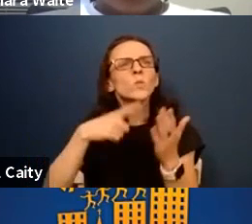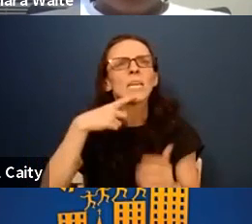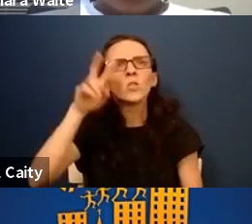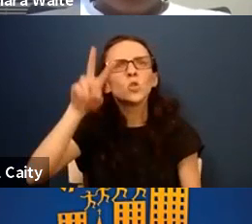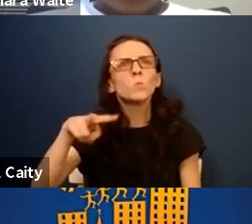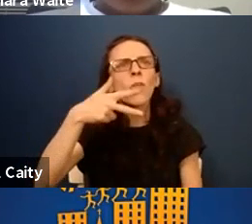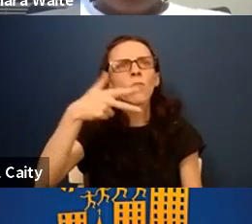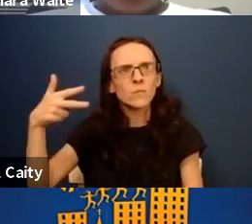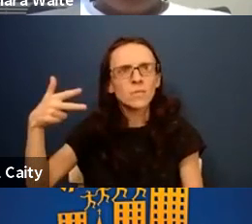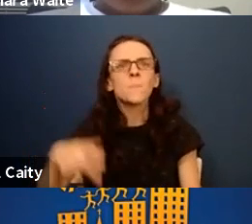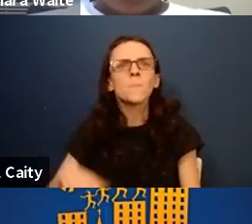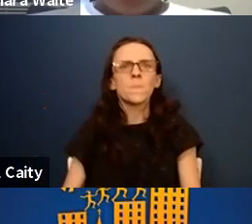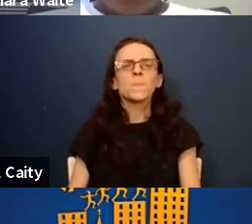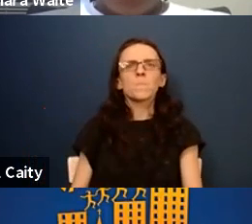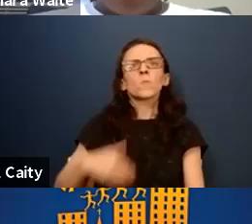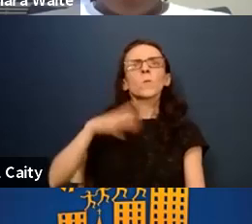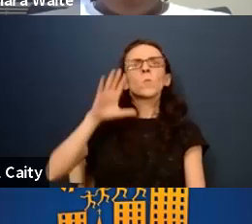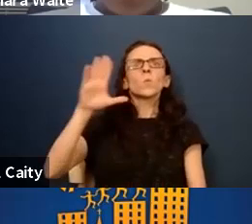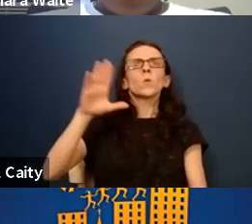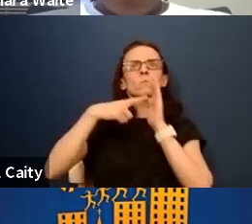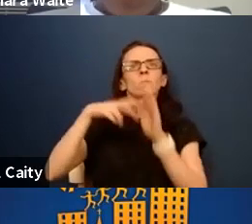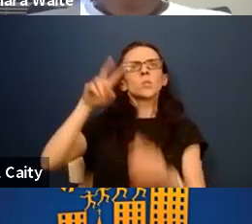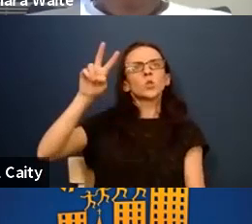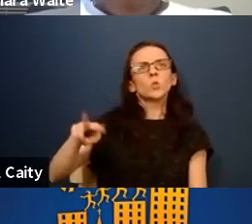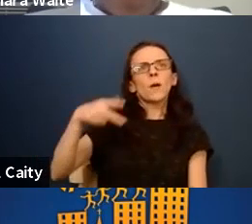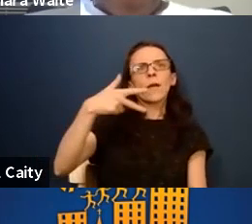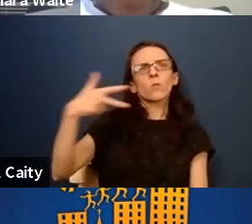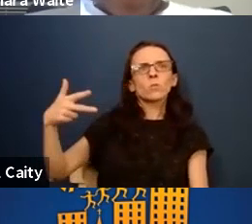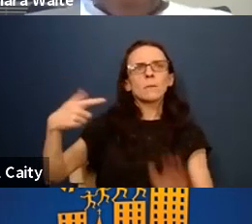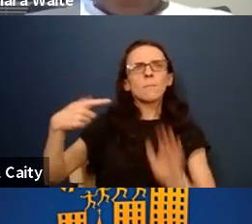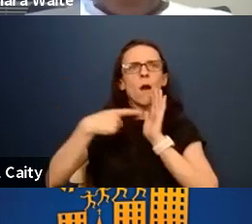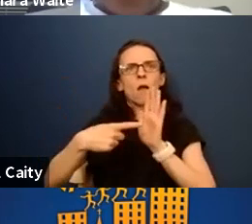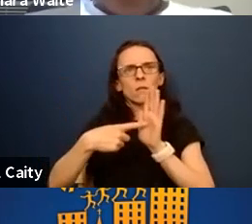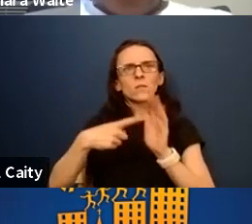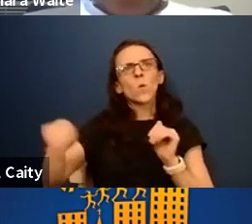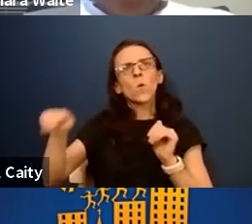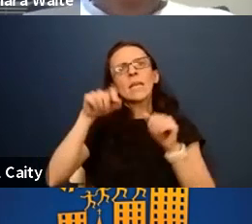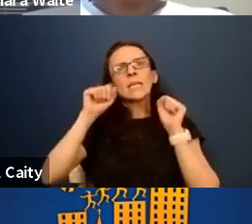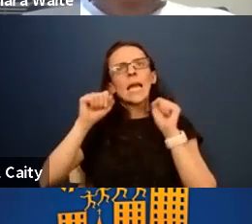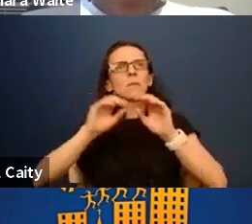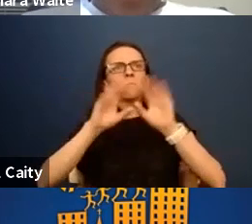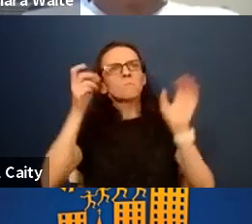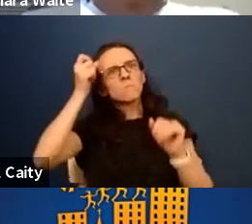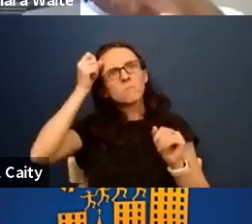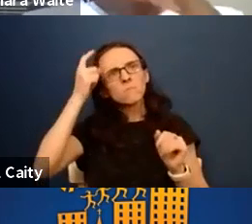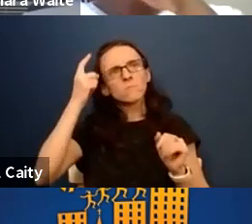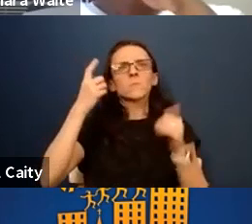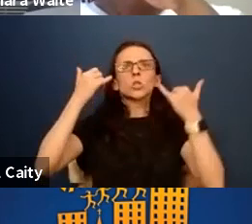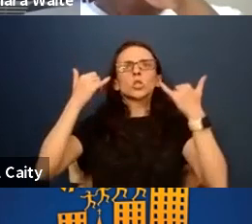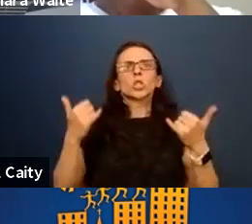Tung? We'll present the 2x3 model so that they understand kind of what is currently